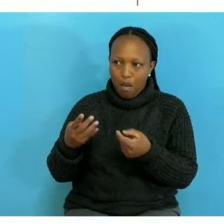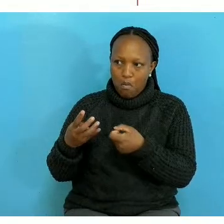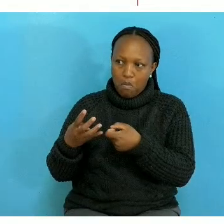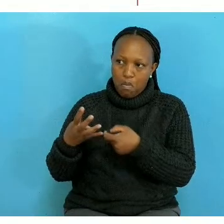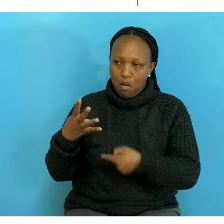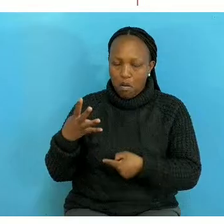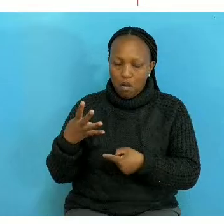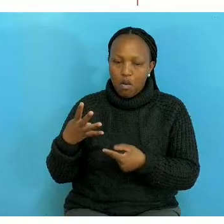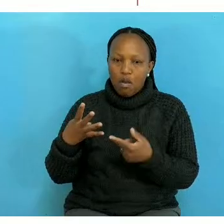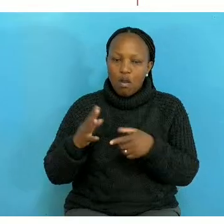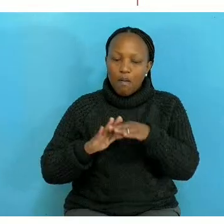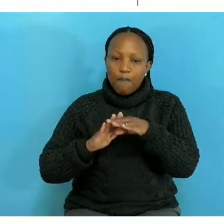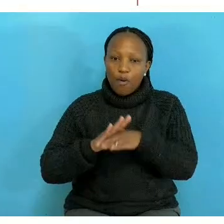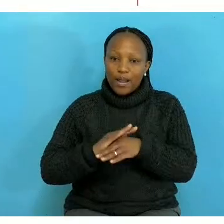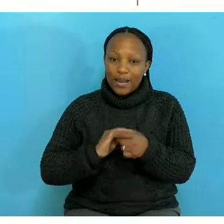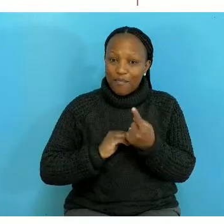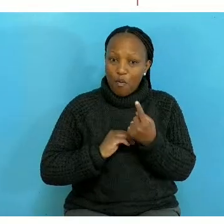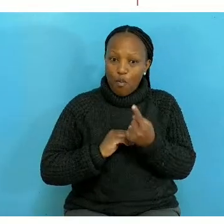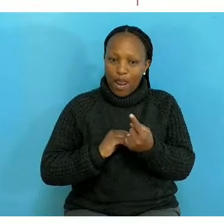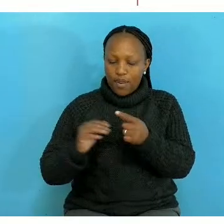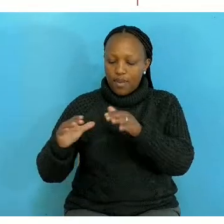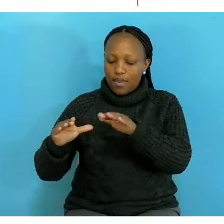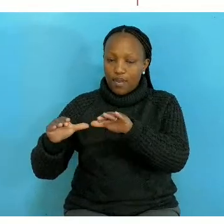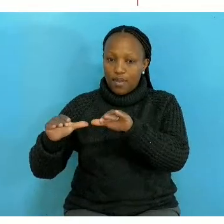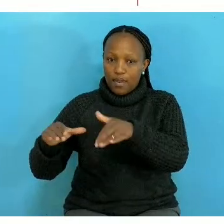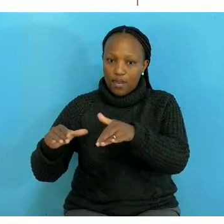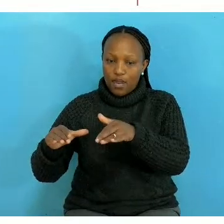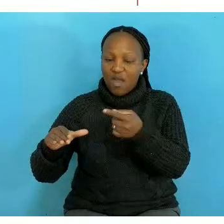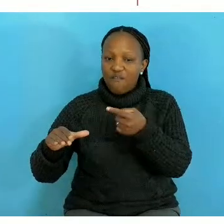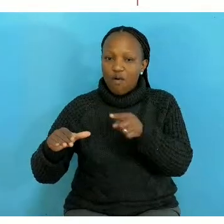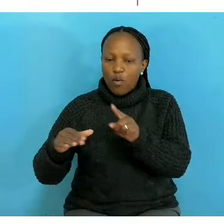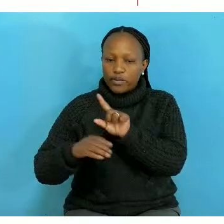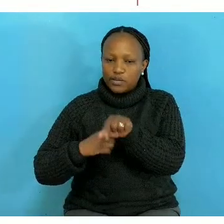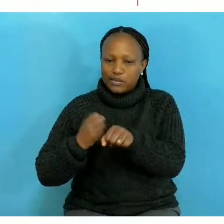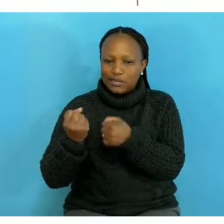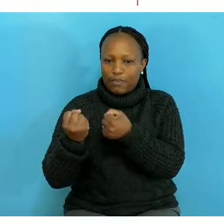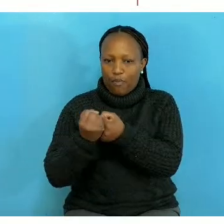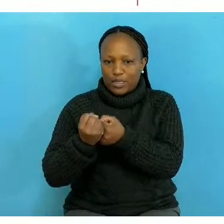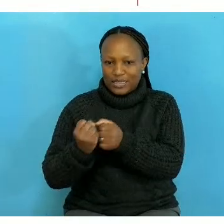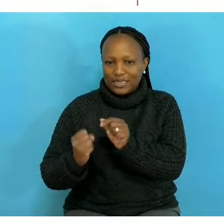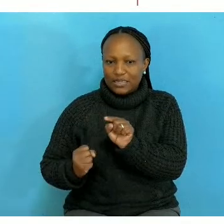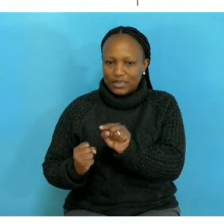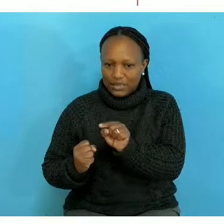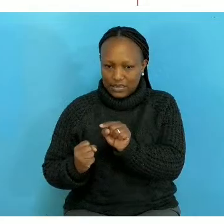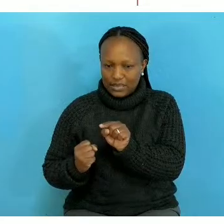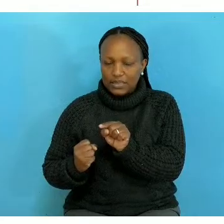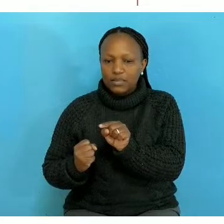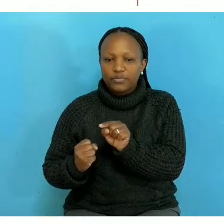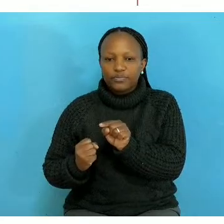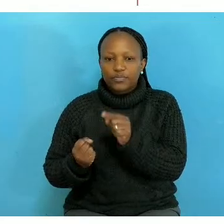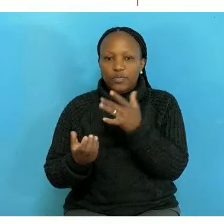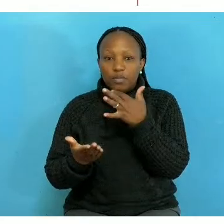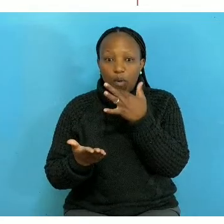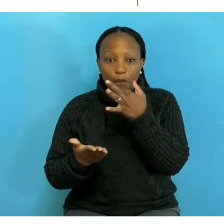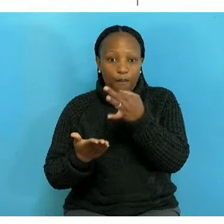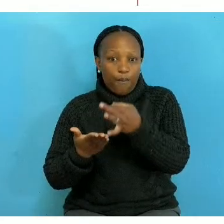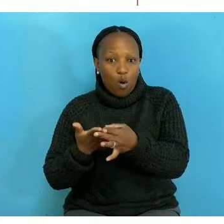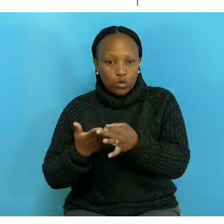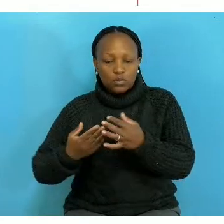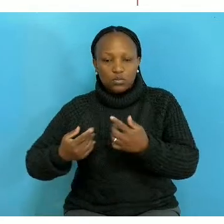Program 1 is mainly for support, and some of those expenditures proposed expenditures,